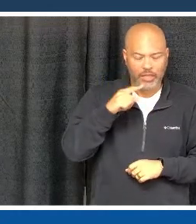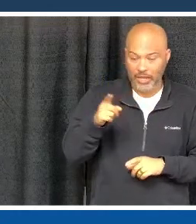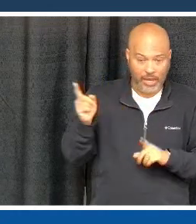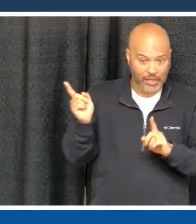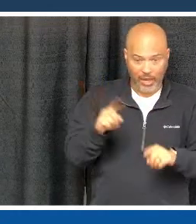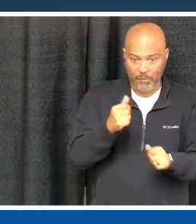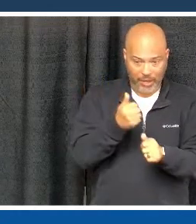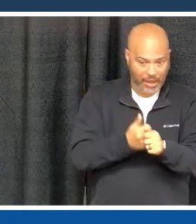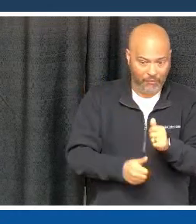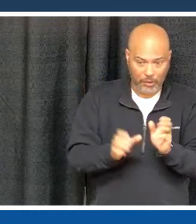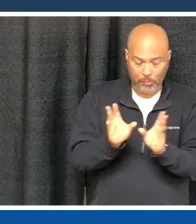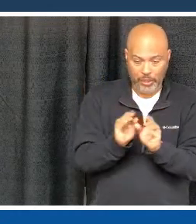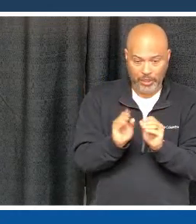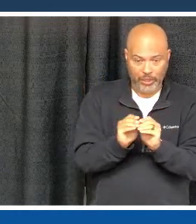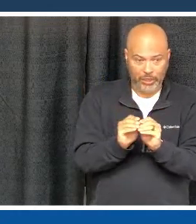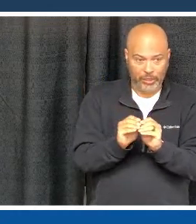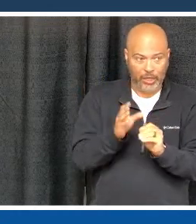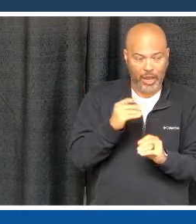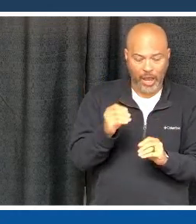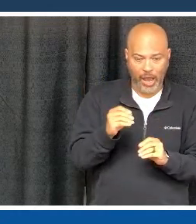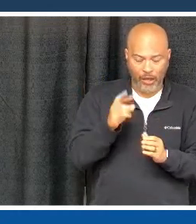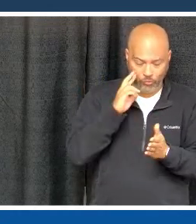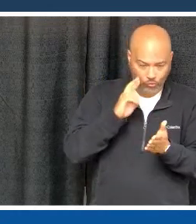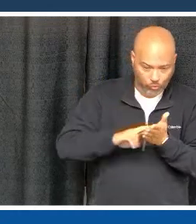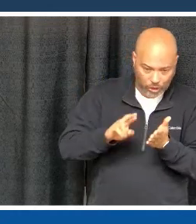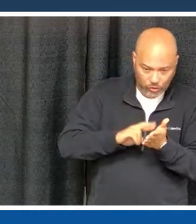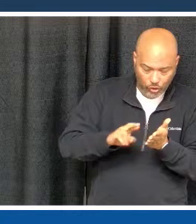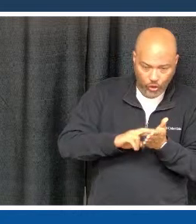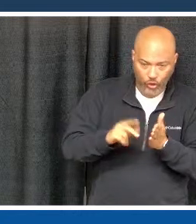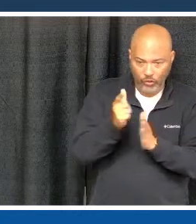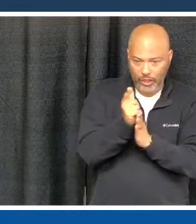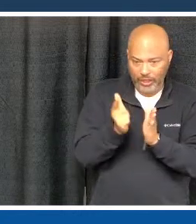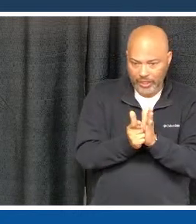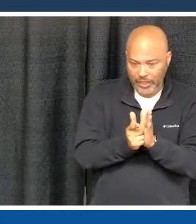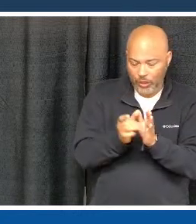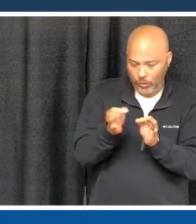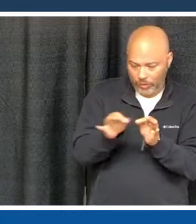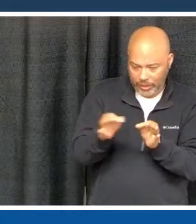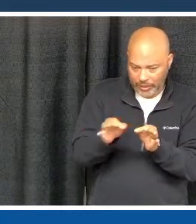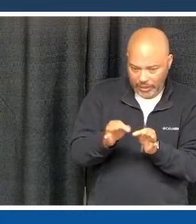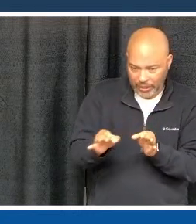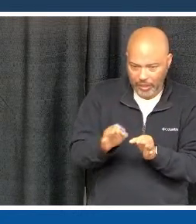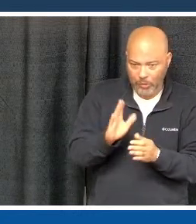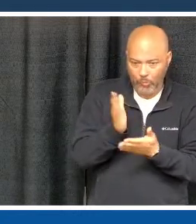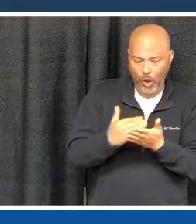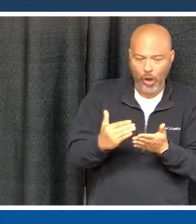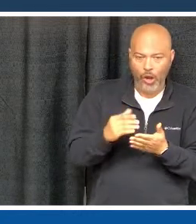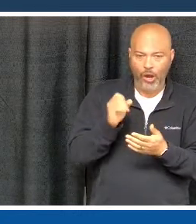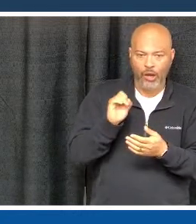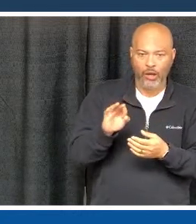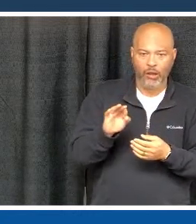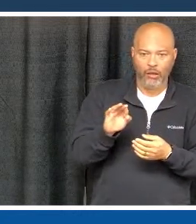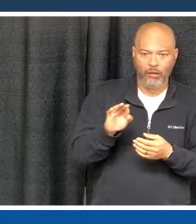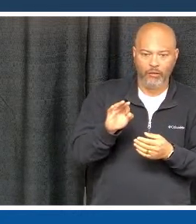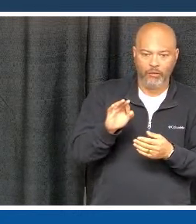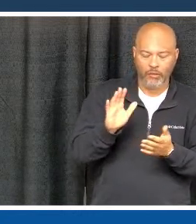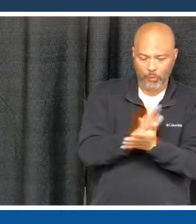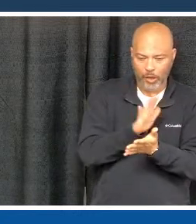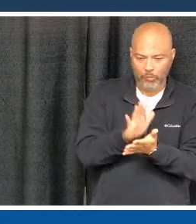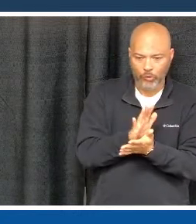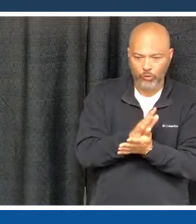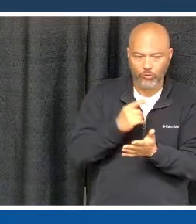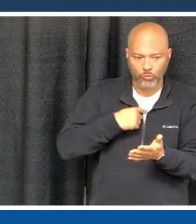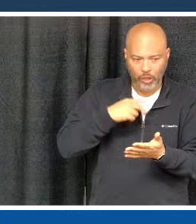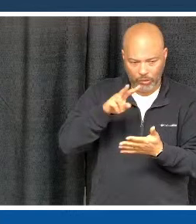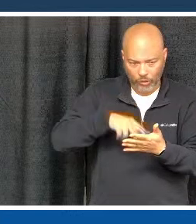every meeting and researched the legalese portion of the document that we